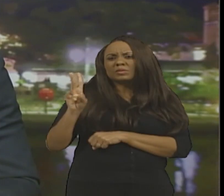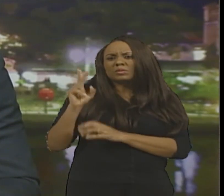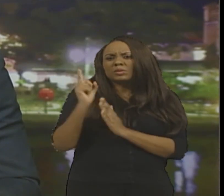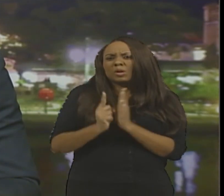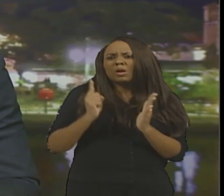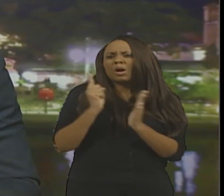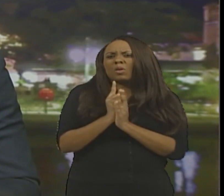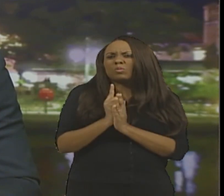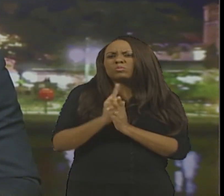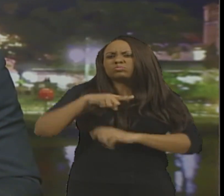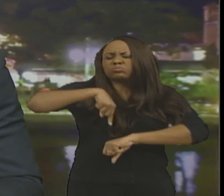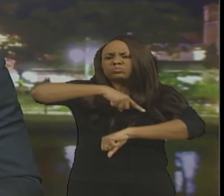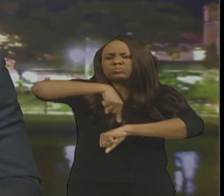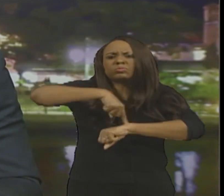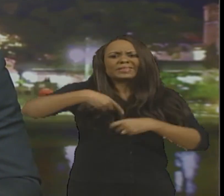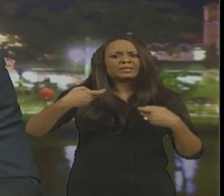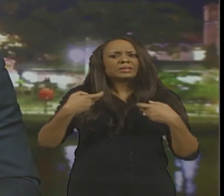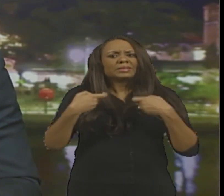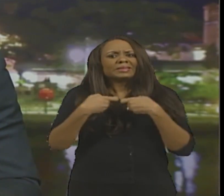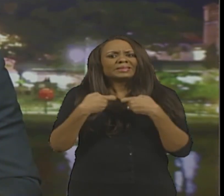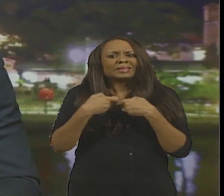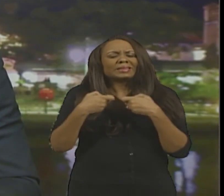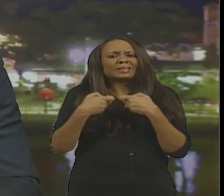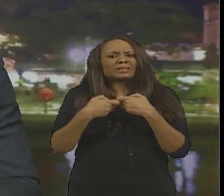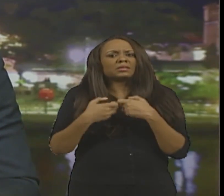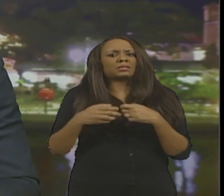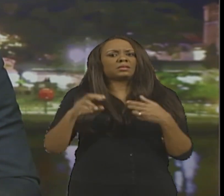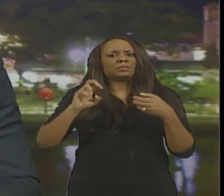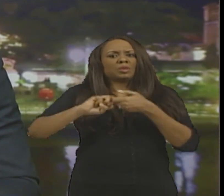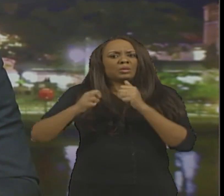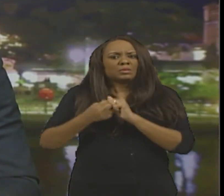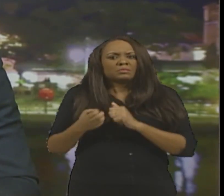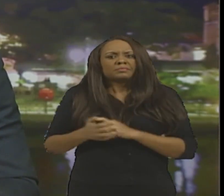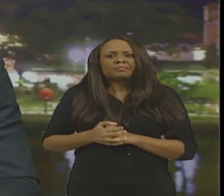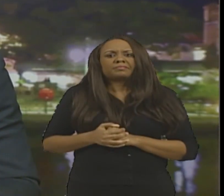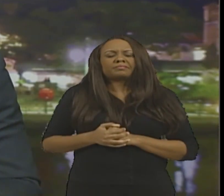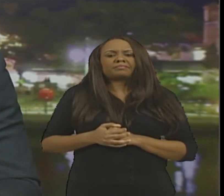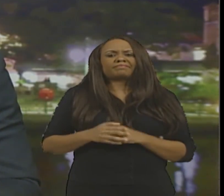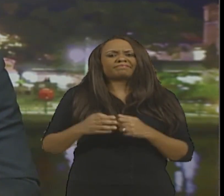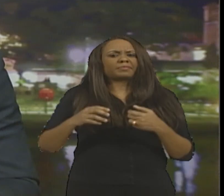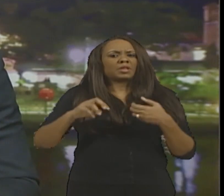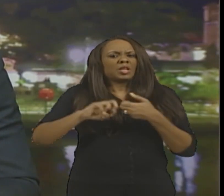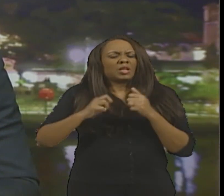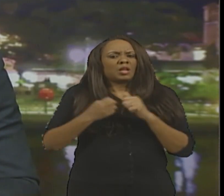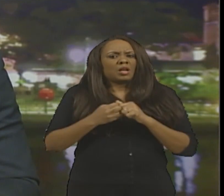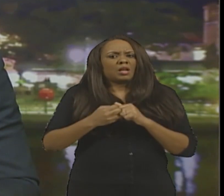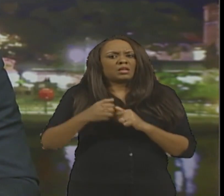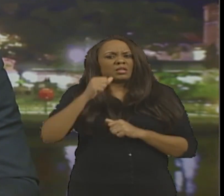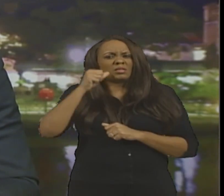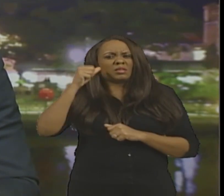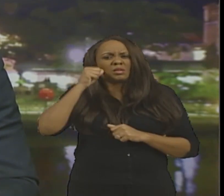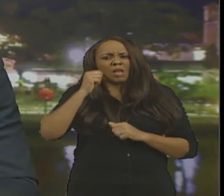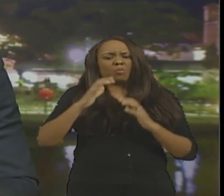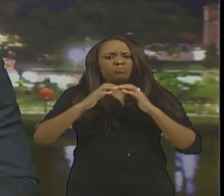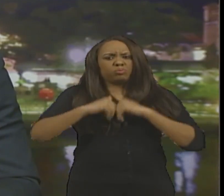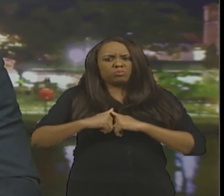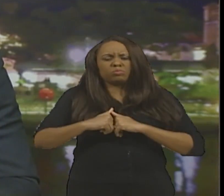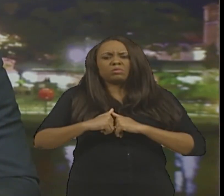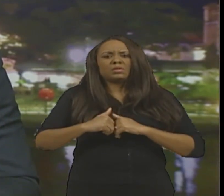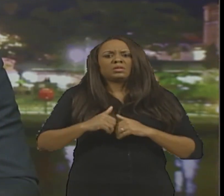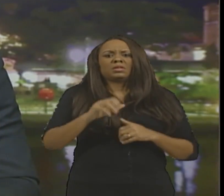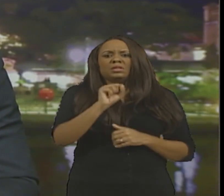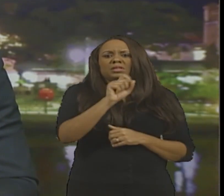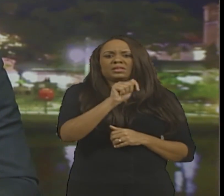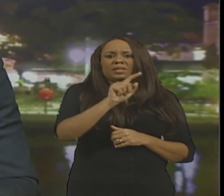of technical issues. Electrical problems at the Waterford pumping station yesterday left customers in parts of St. Thomas,